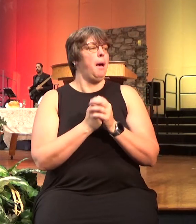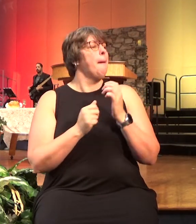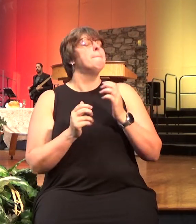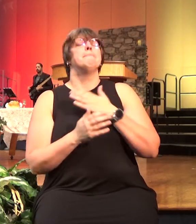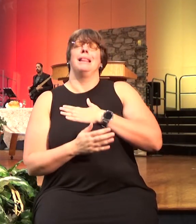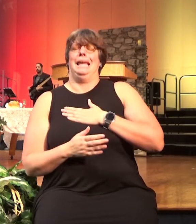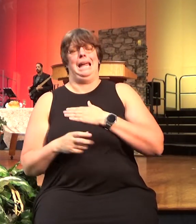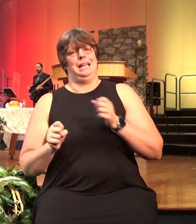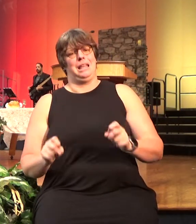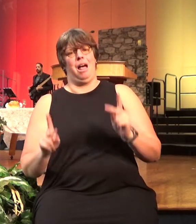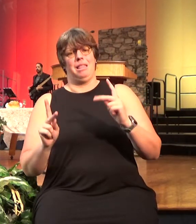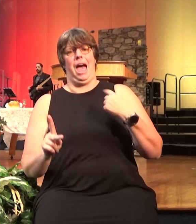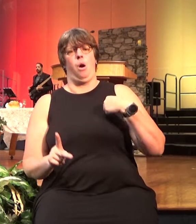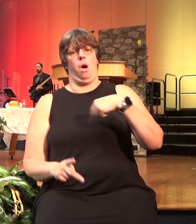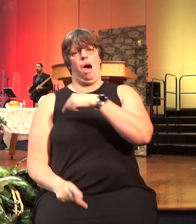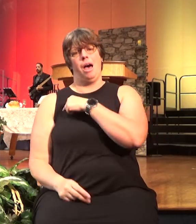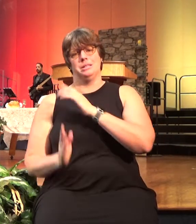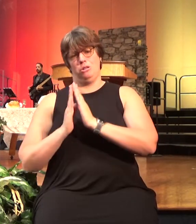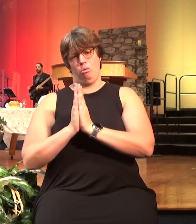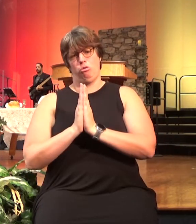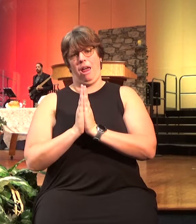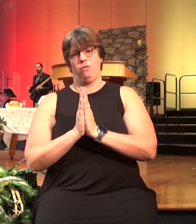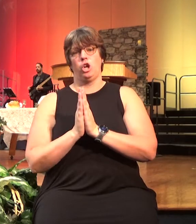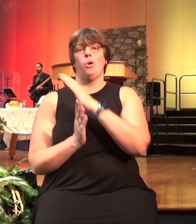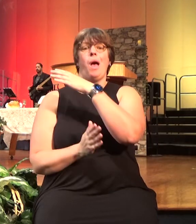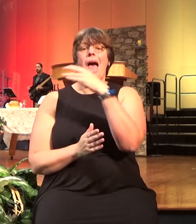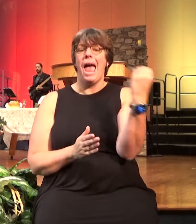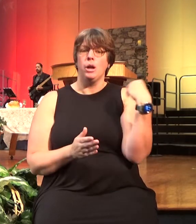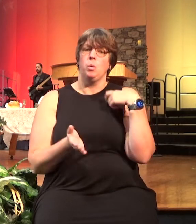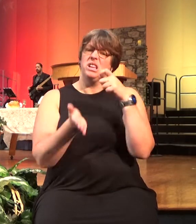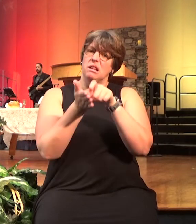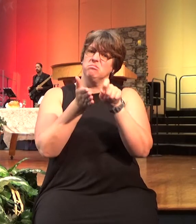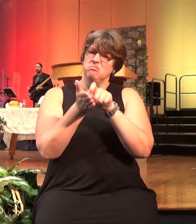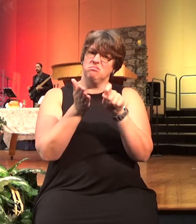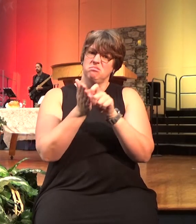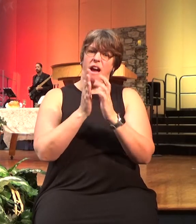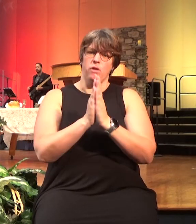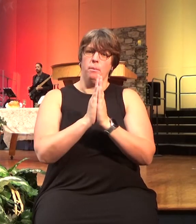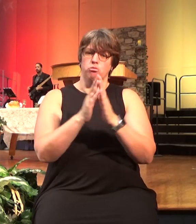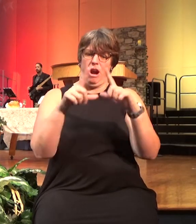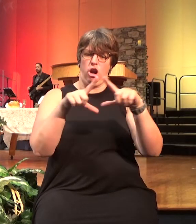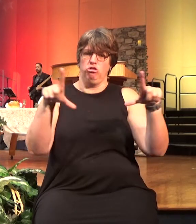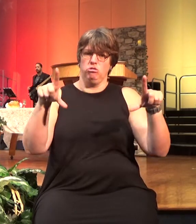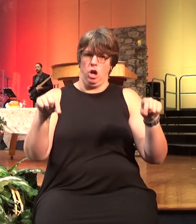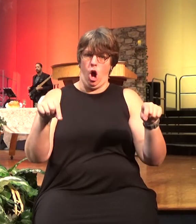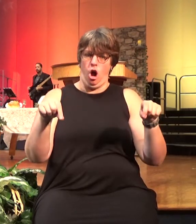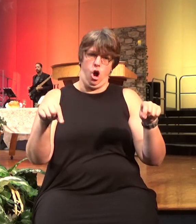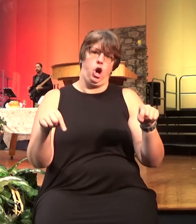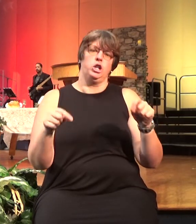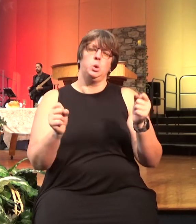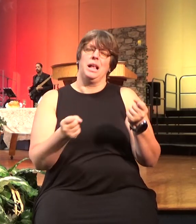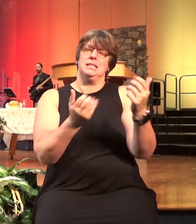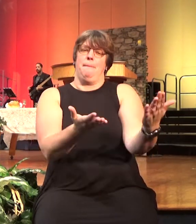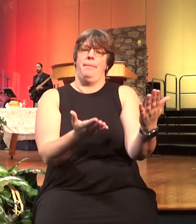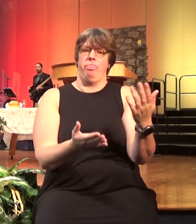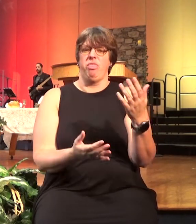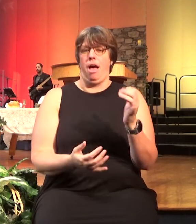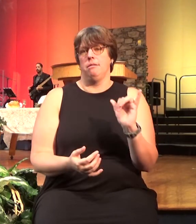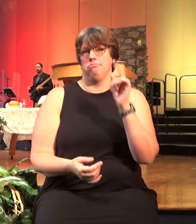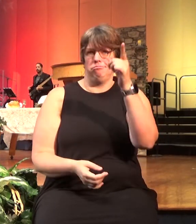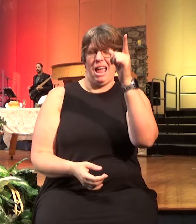Thank you, Laura Berman. And to our Rob band, Rob, Kent, Mike, and Bijou. Woo!